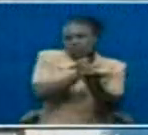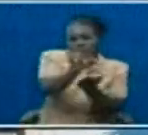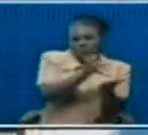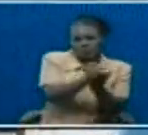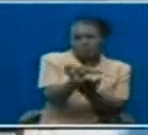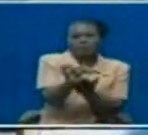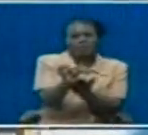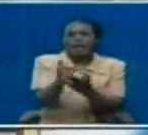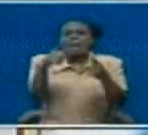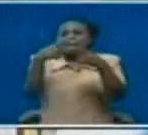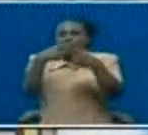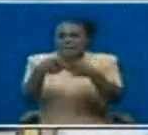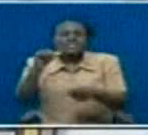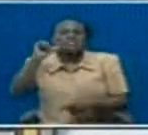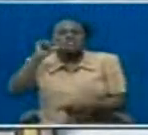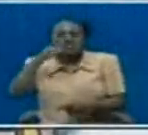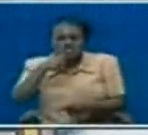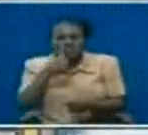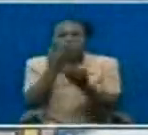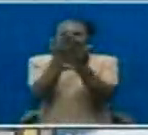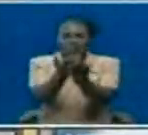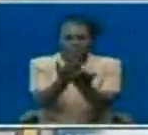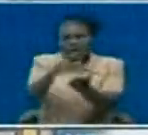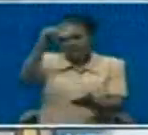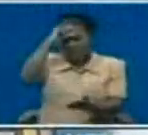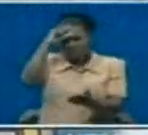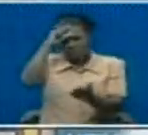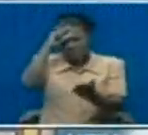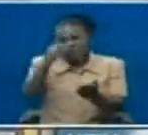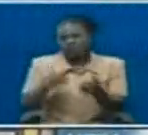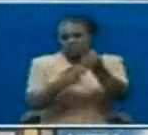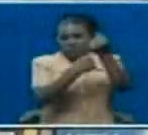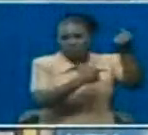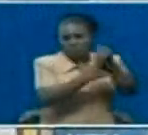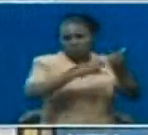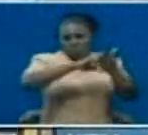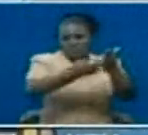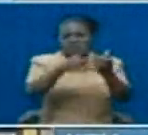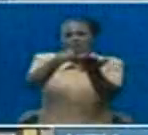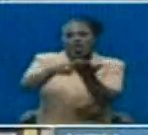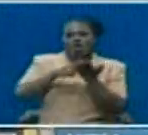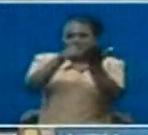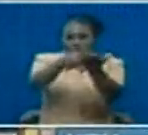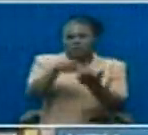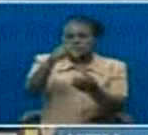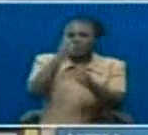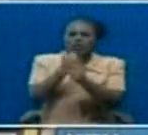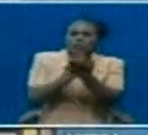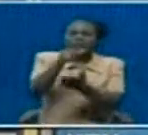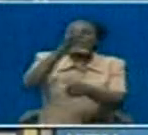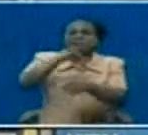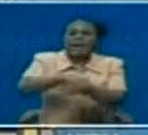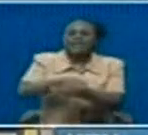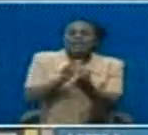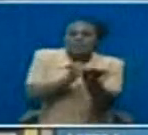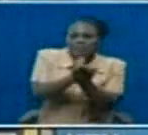shoulder. But under the new annuity framework, the government will guarantee contractors loans from banks, ensuring they have funds available